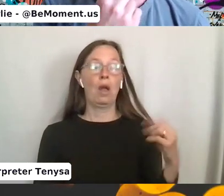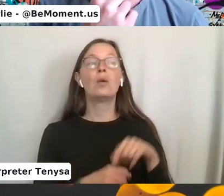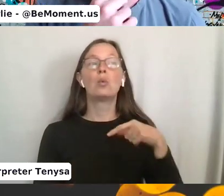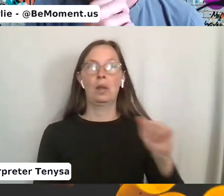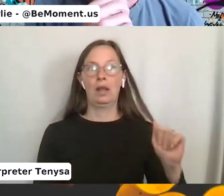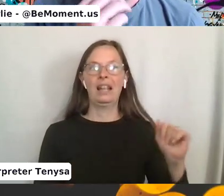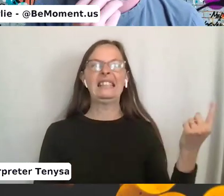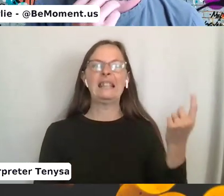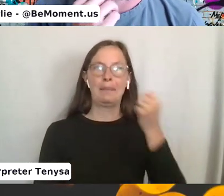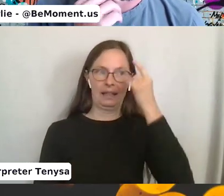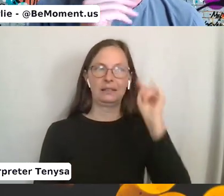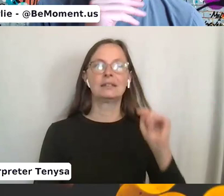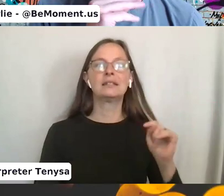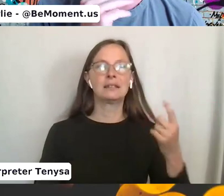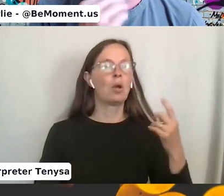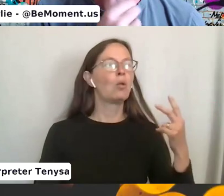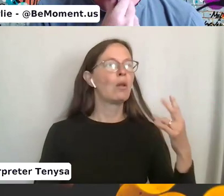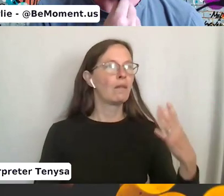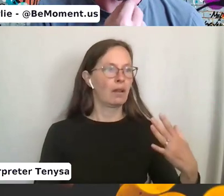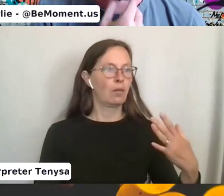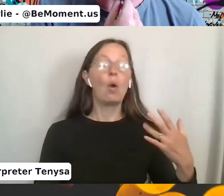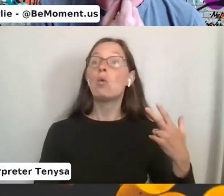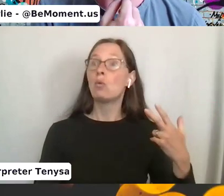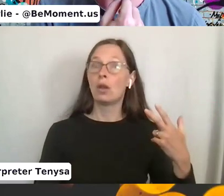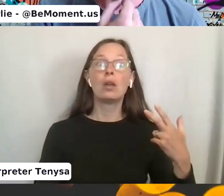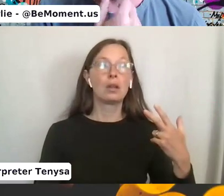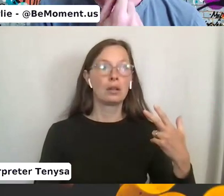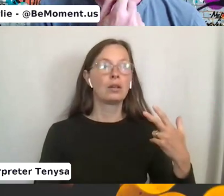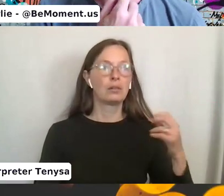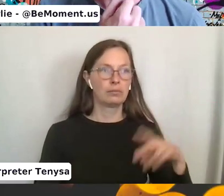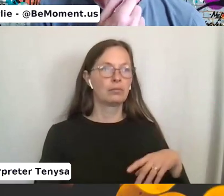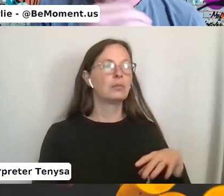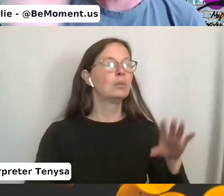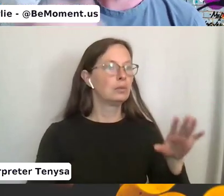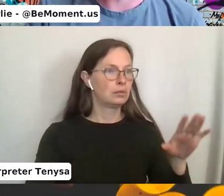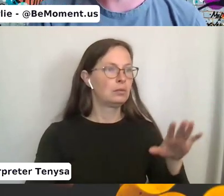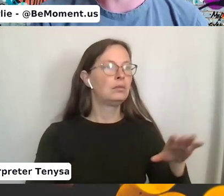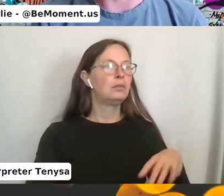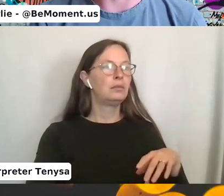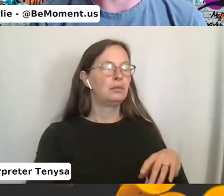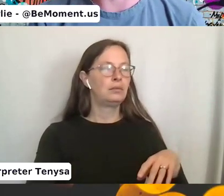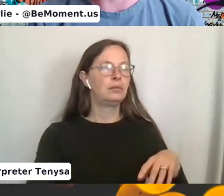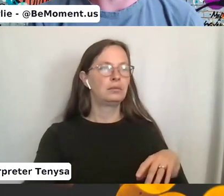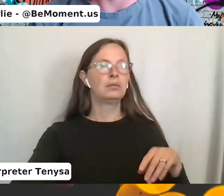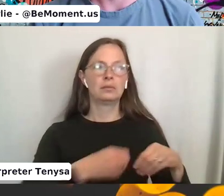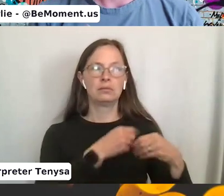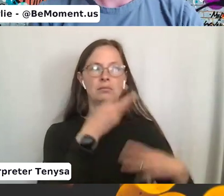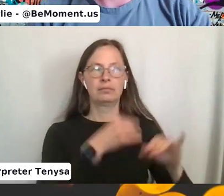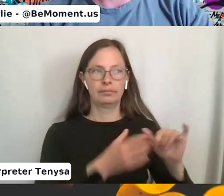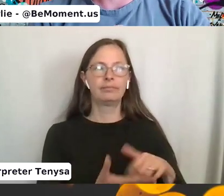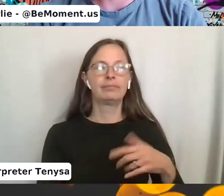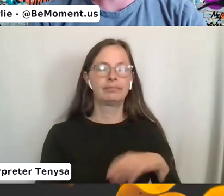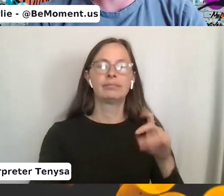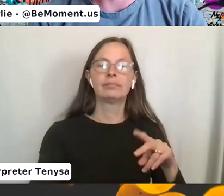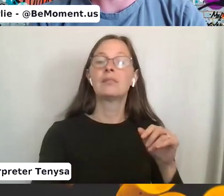it. Yep. 3, somebody 4, gets 5. it. There we go. 3. Way to go, everyone. Yep. Fill that sucker up. Okay.